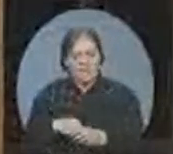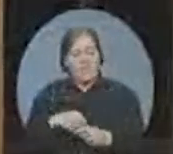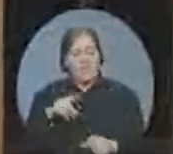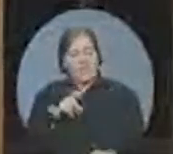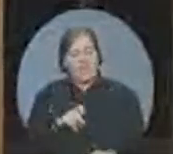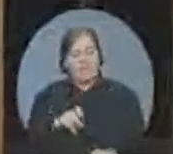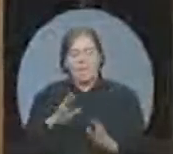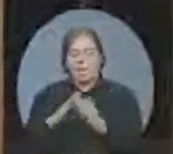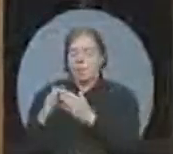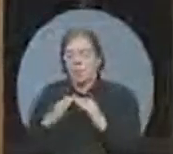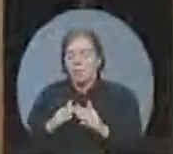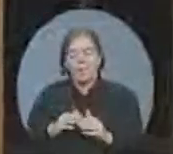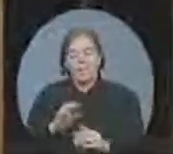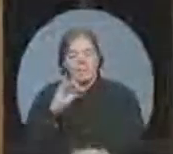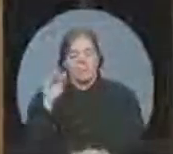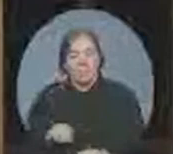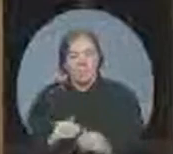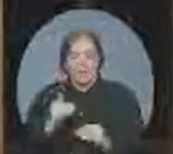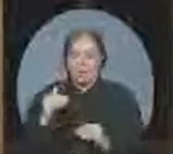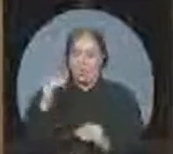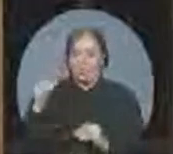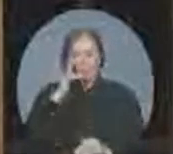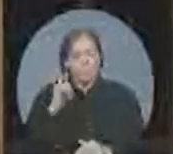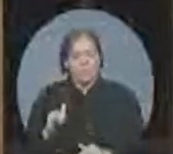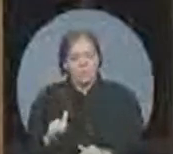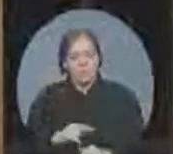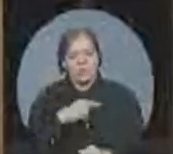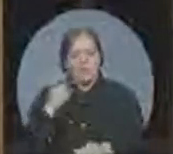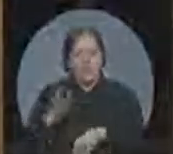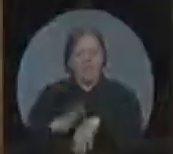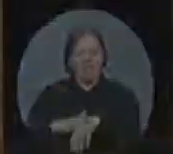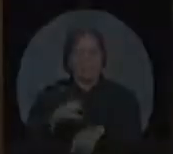Fort Chippewa that they're going to clean up their environment or continue to support the biggest polluters in our